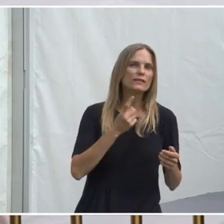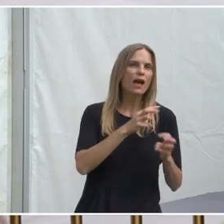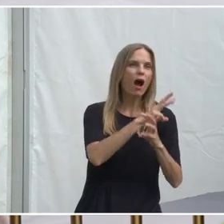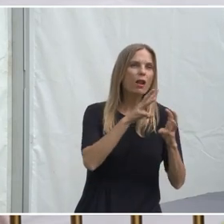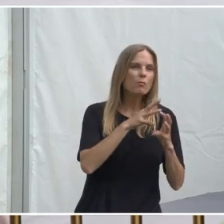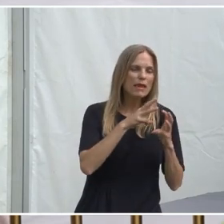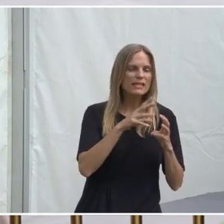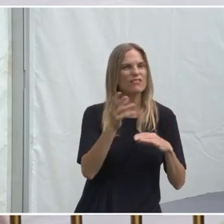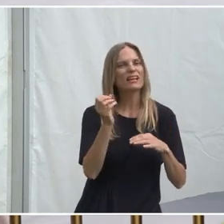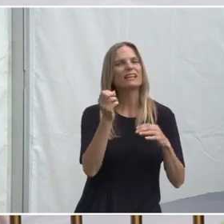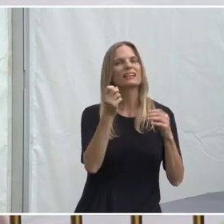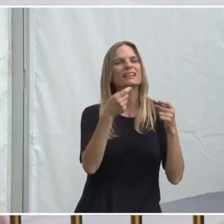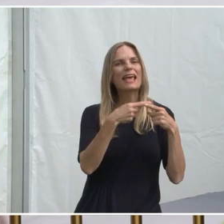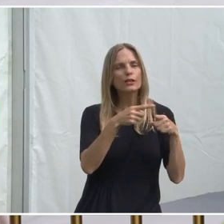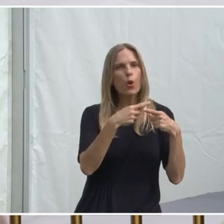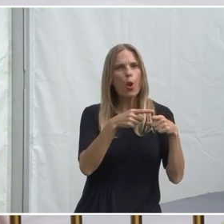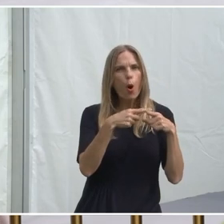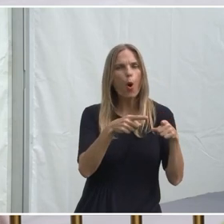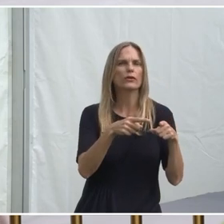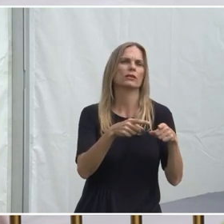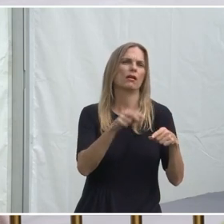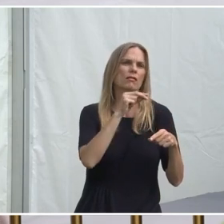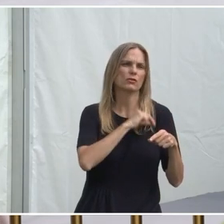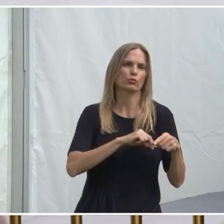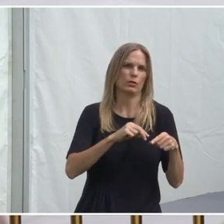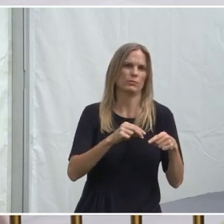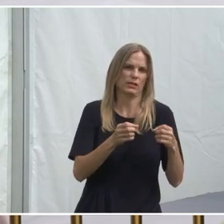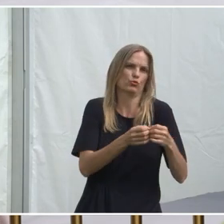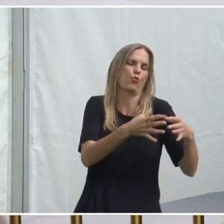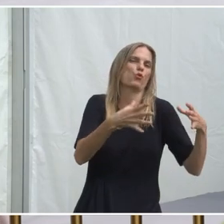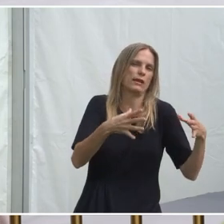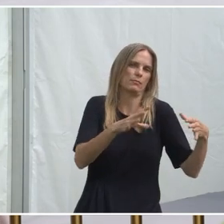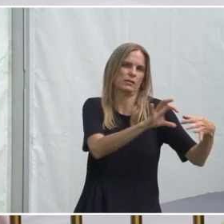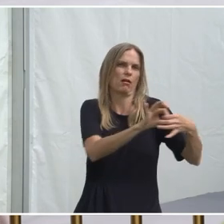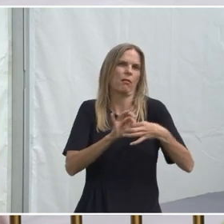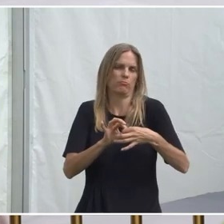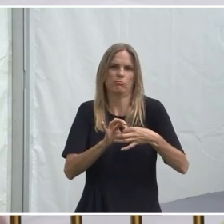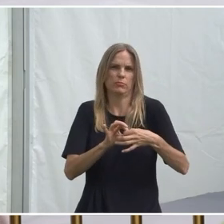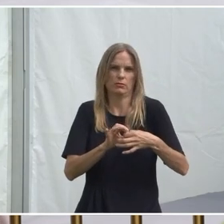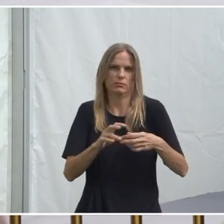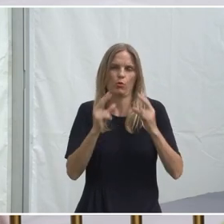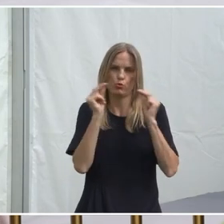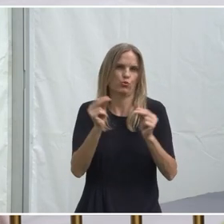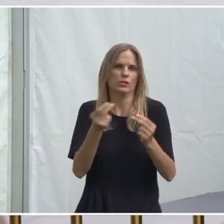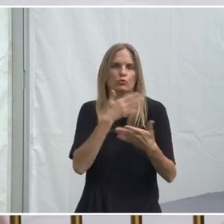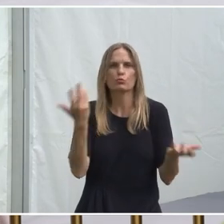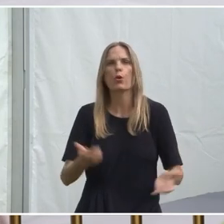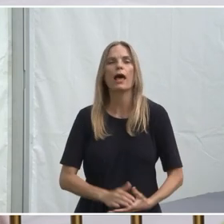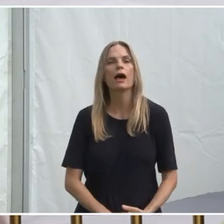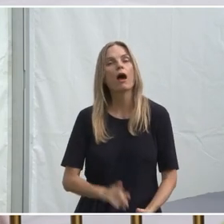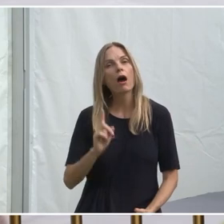using technology. We did though see that young persons with